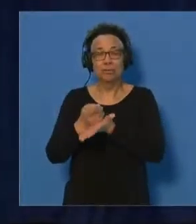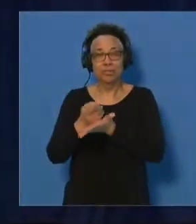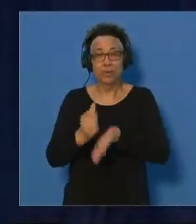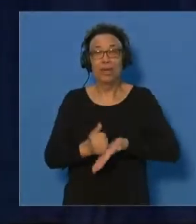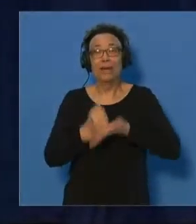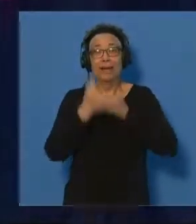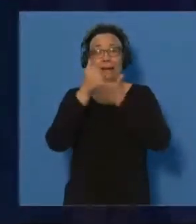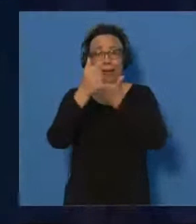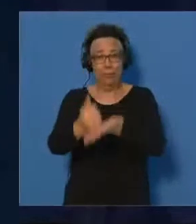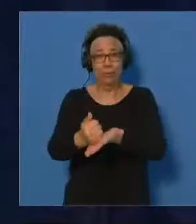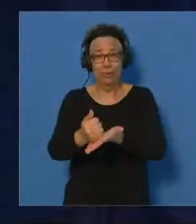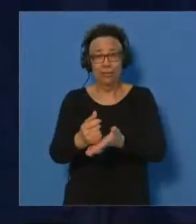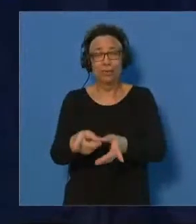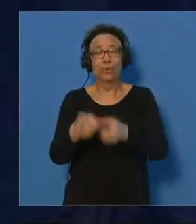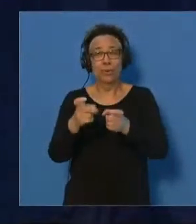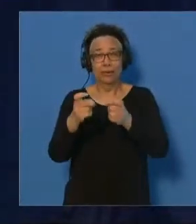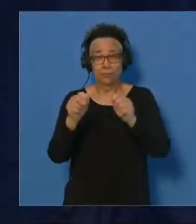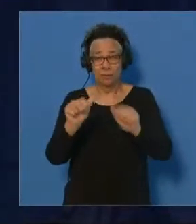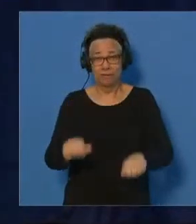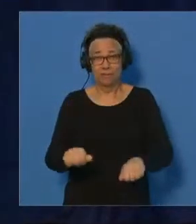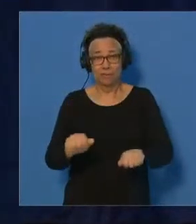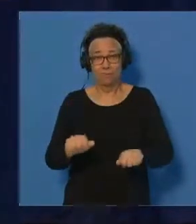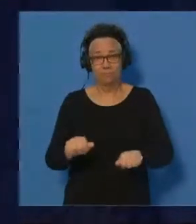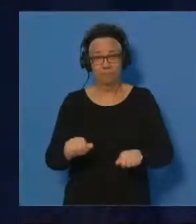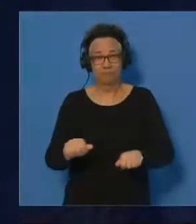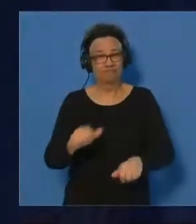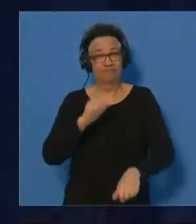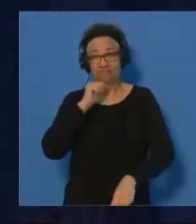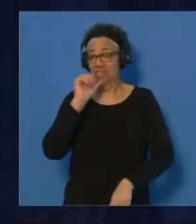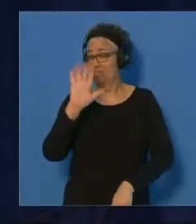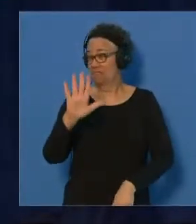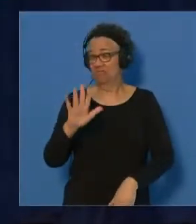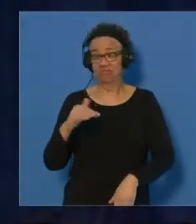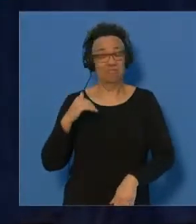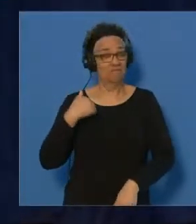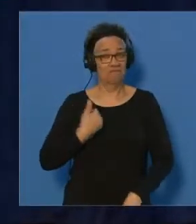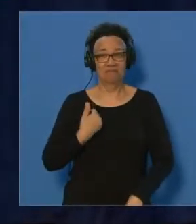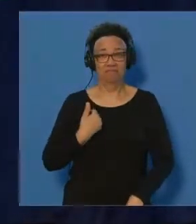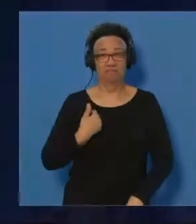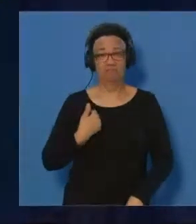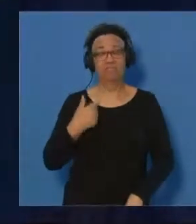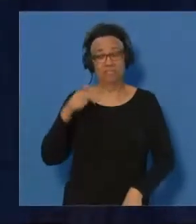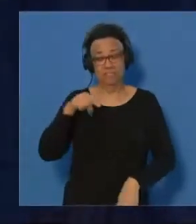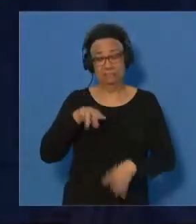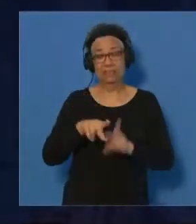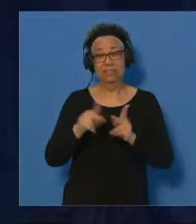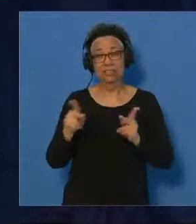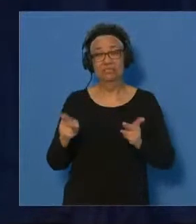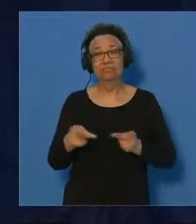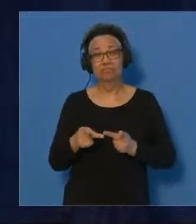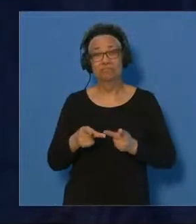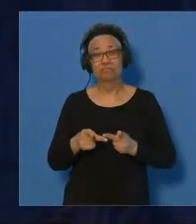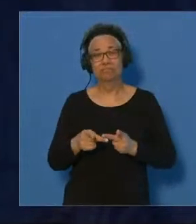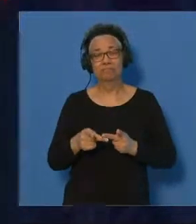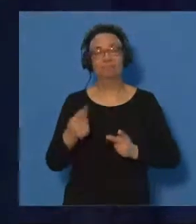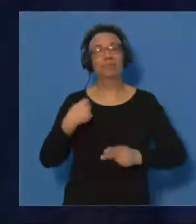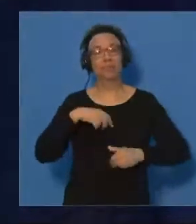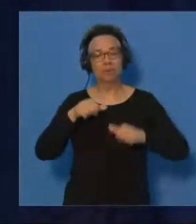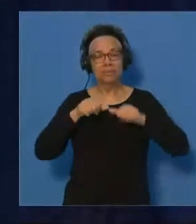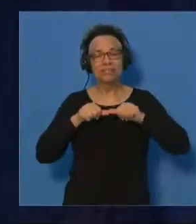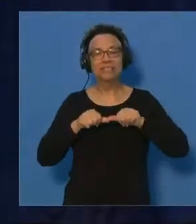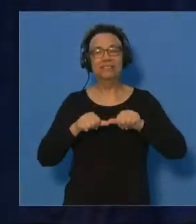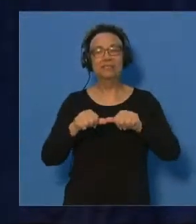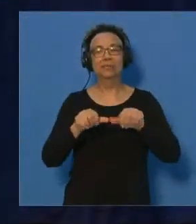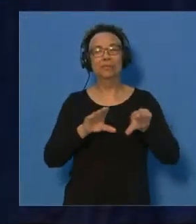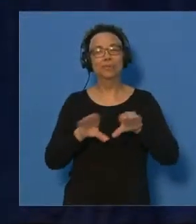as quickly as possible. It is not your fault that you are in this position, and we will continue to do all